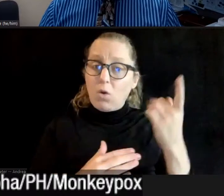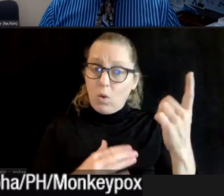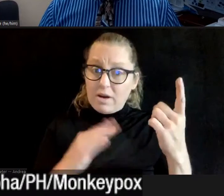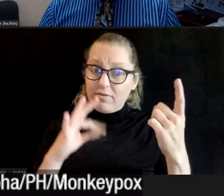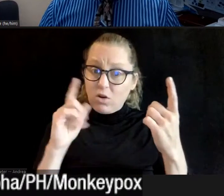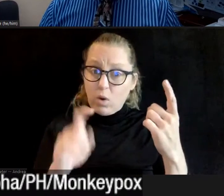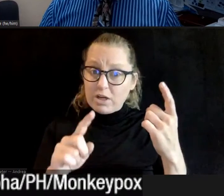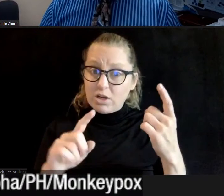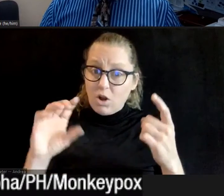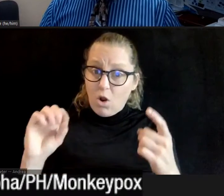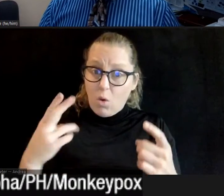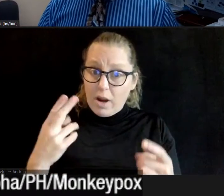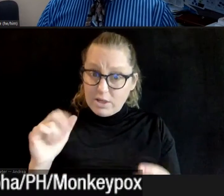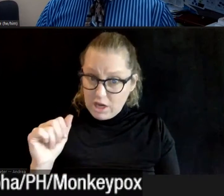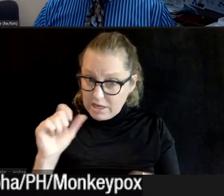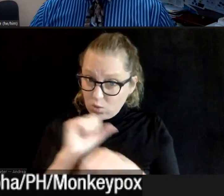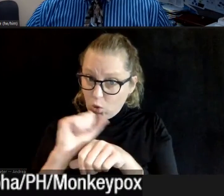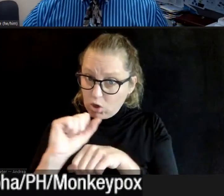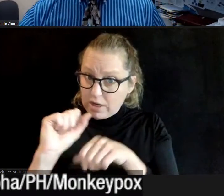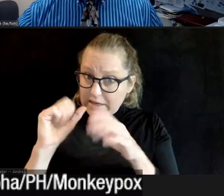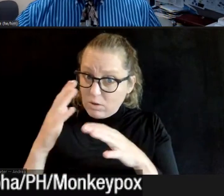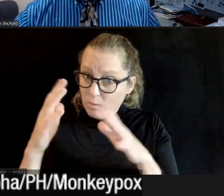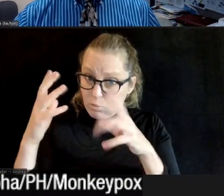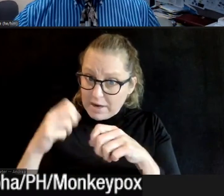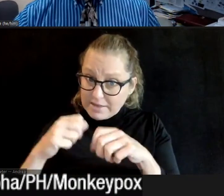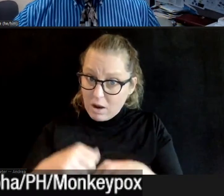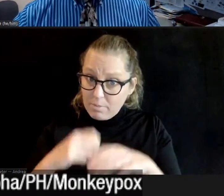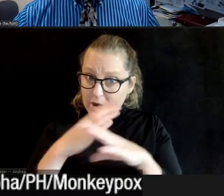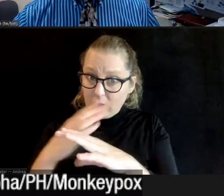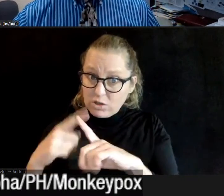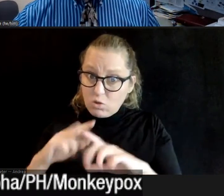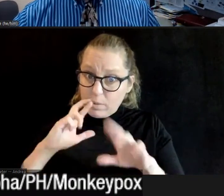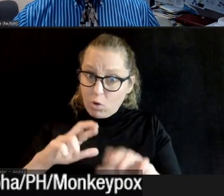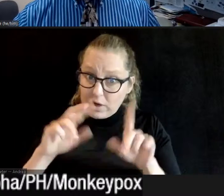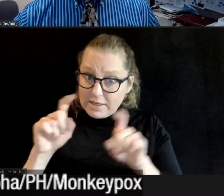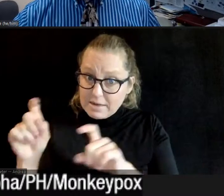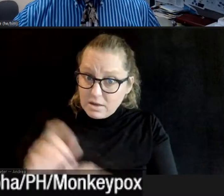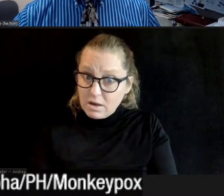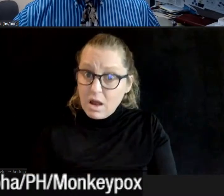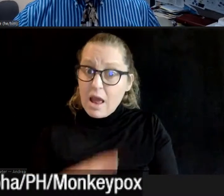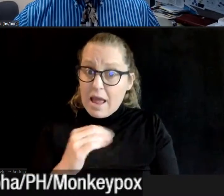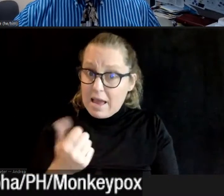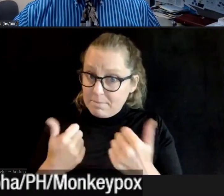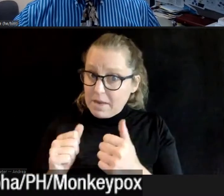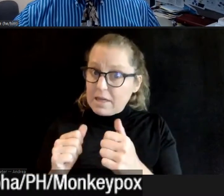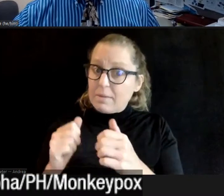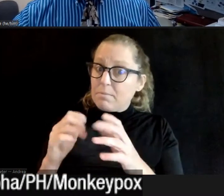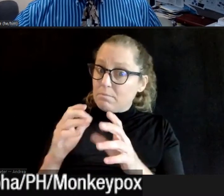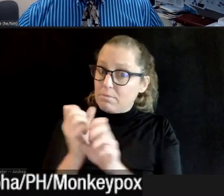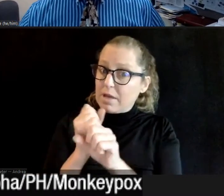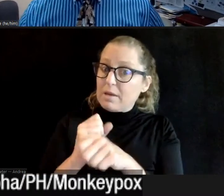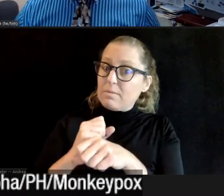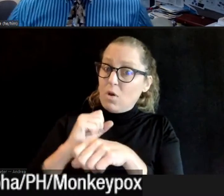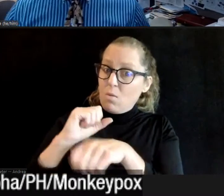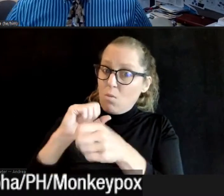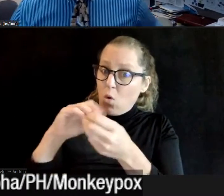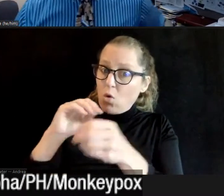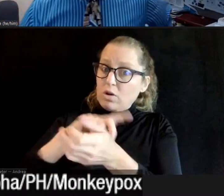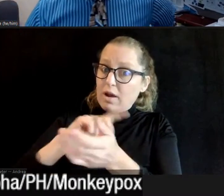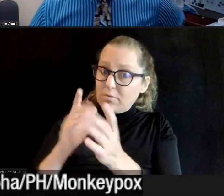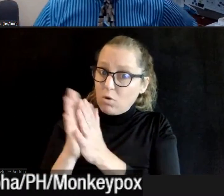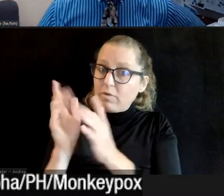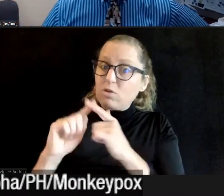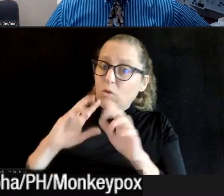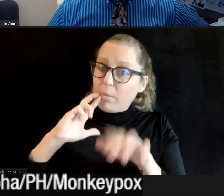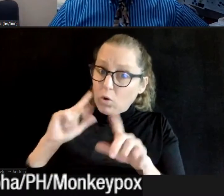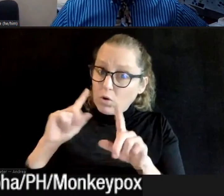is OHA working to break down those barriers to reporting testing and motivating more doctors to test their patients? And second part, what